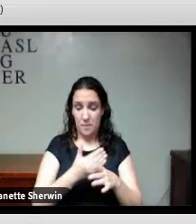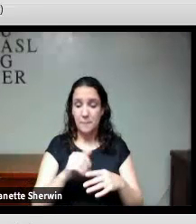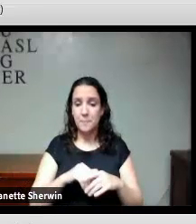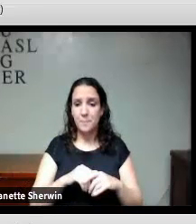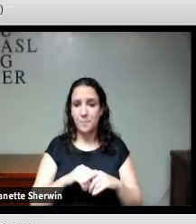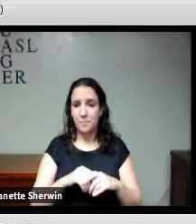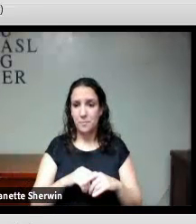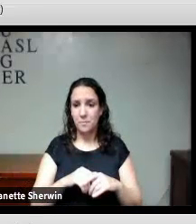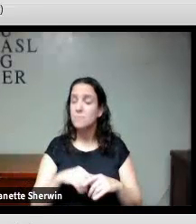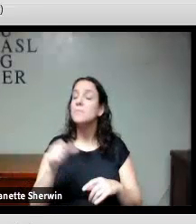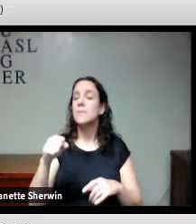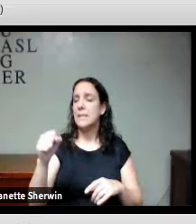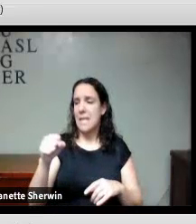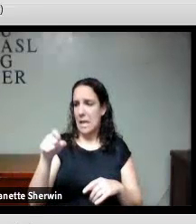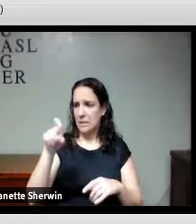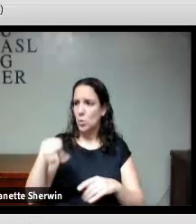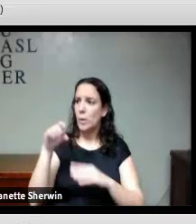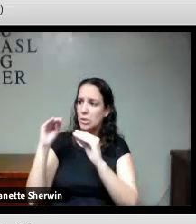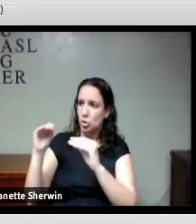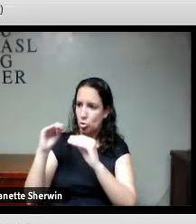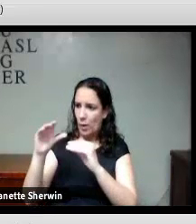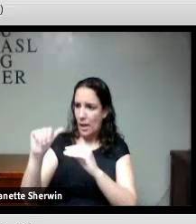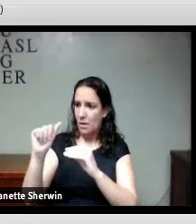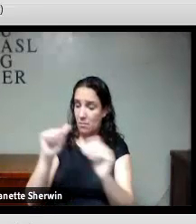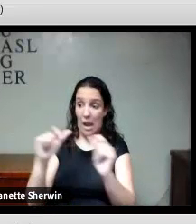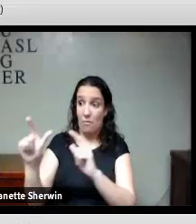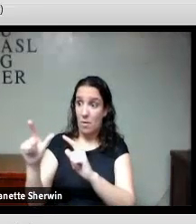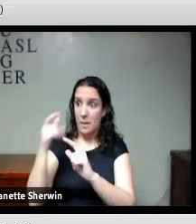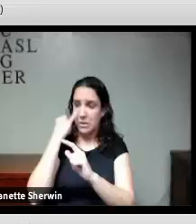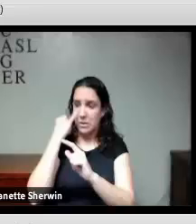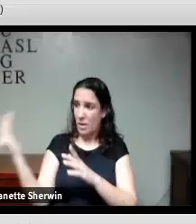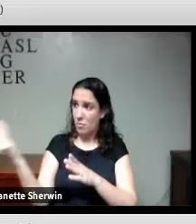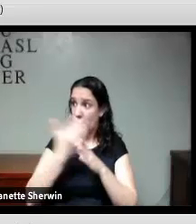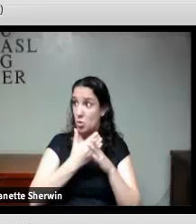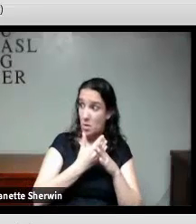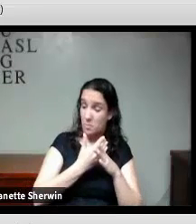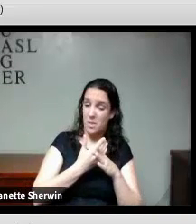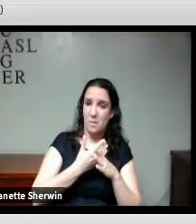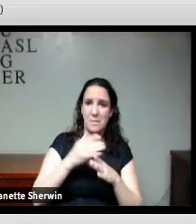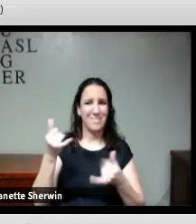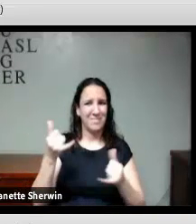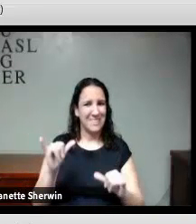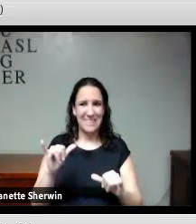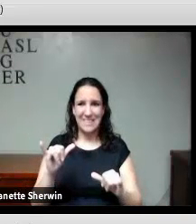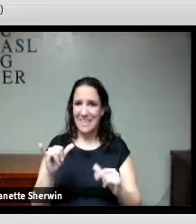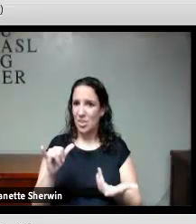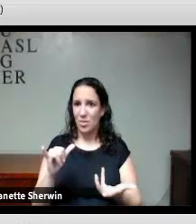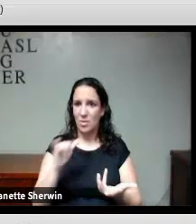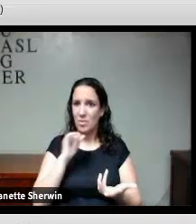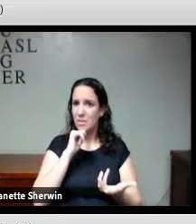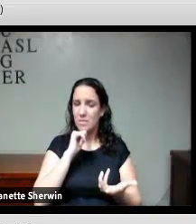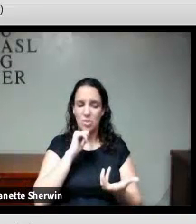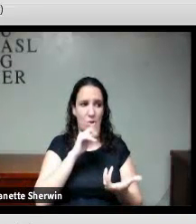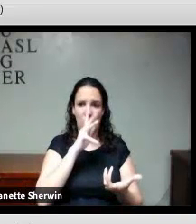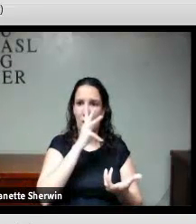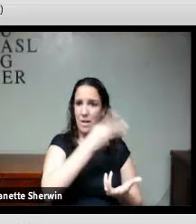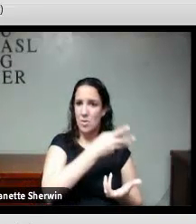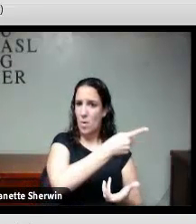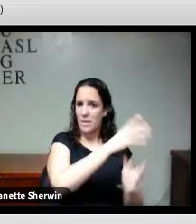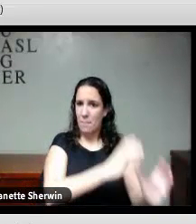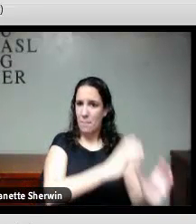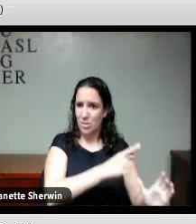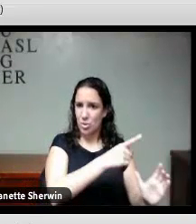our coworkers, don't we? So that if they're interrupting us, it's the same thing as telling that patron that they're not important enough for me to give them their full